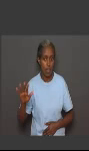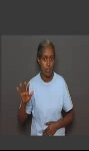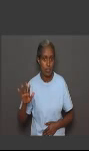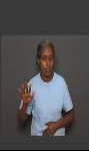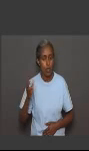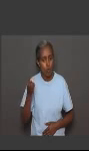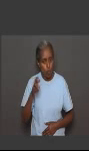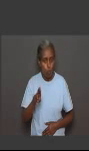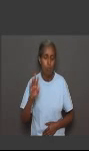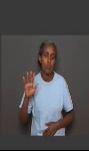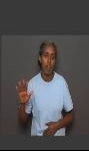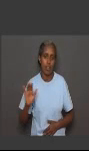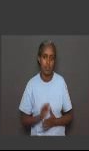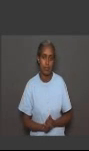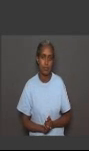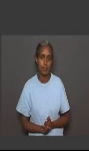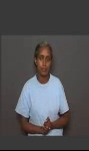25, or 5.